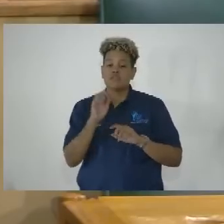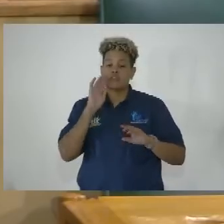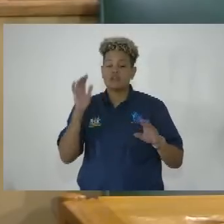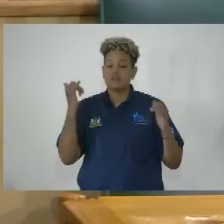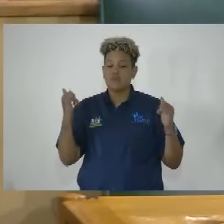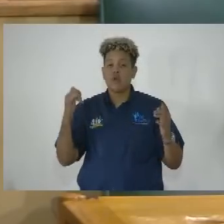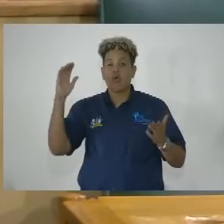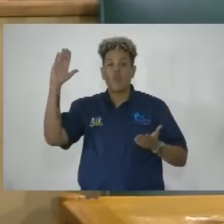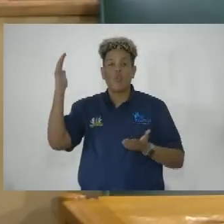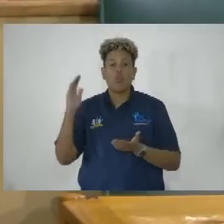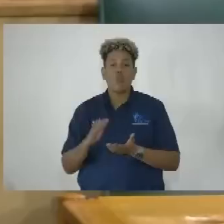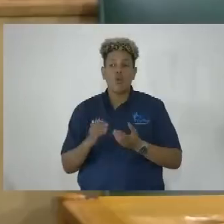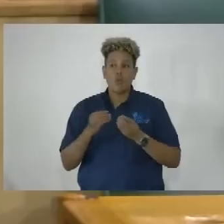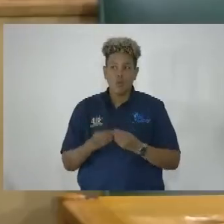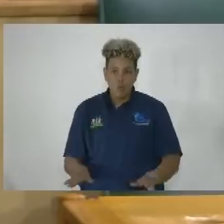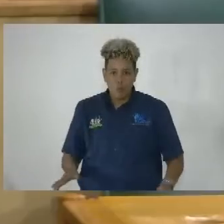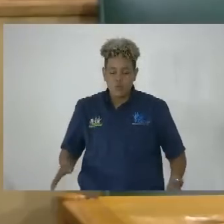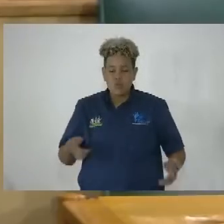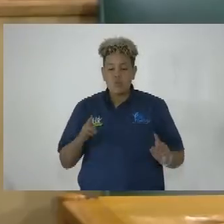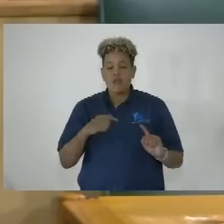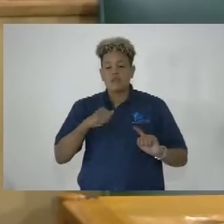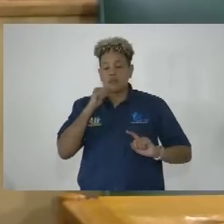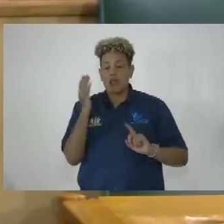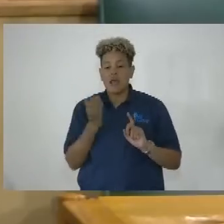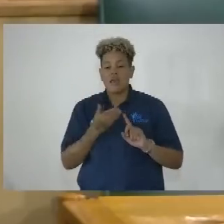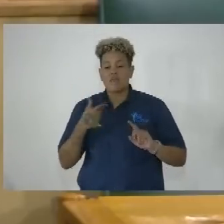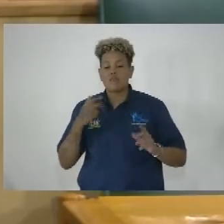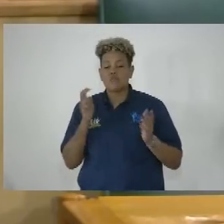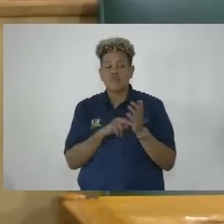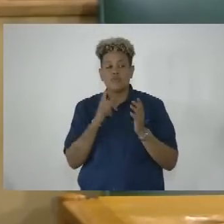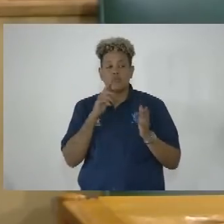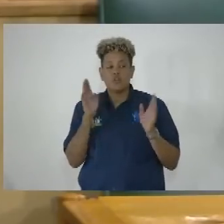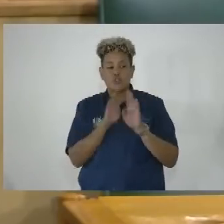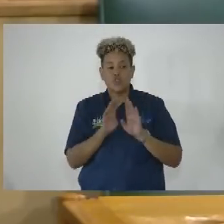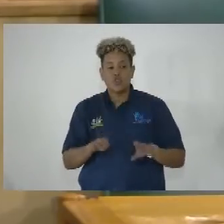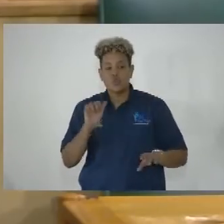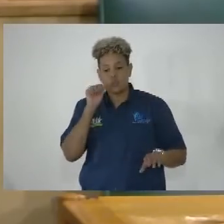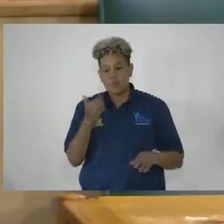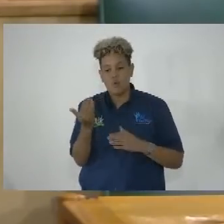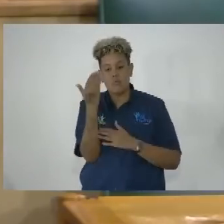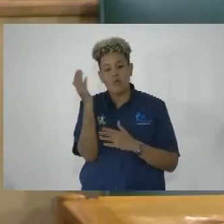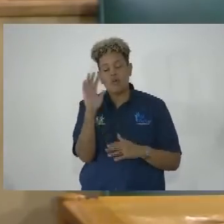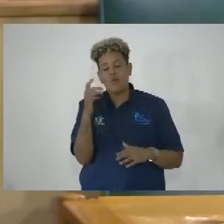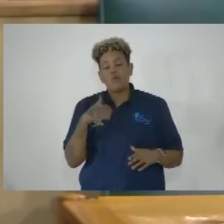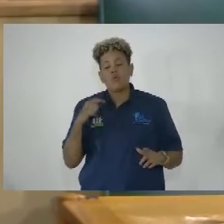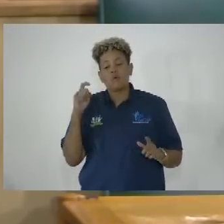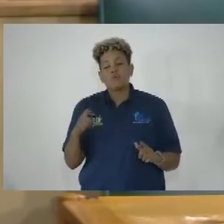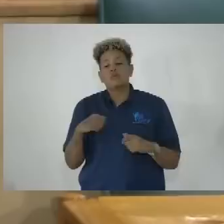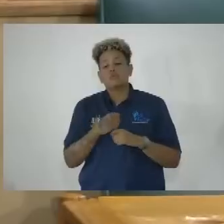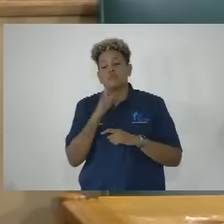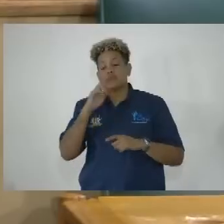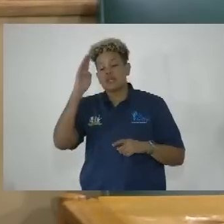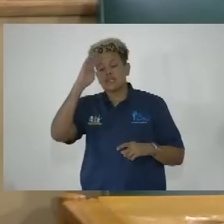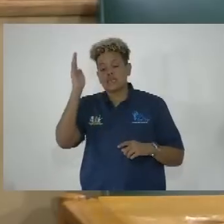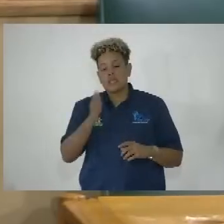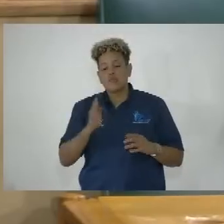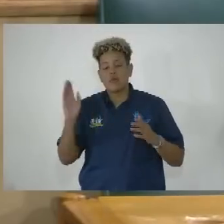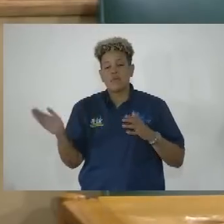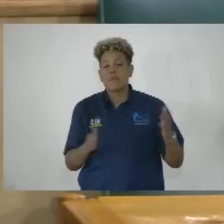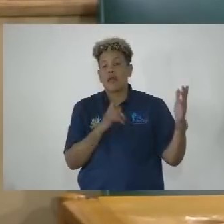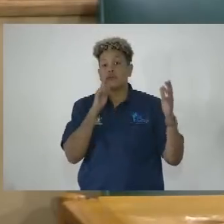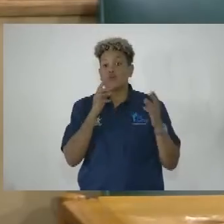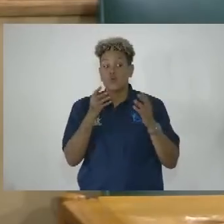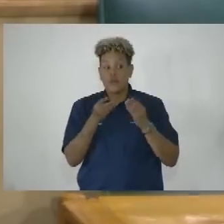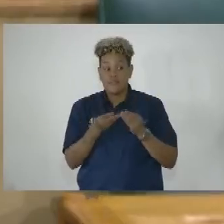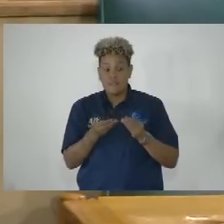decline. And while I'm not advocating that we jump up and shut it down tomorrow morning, we must make a deliberate plan to phase it